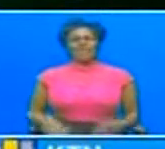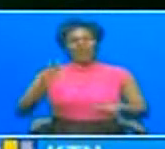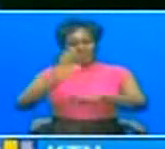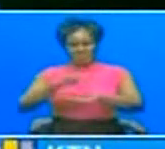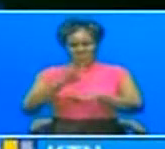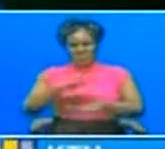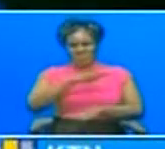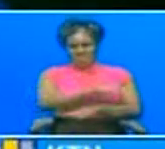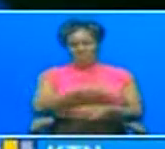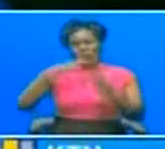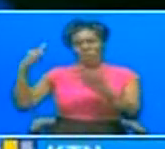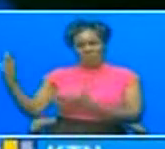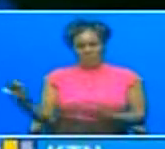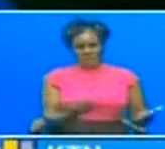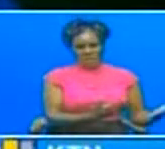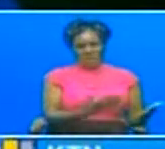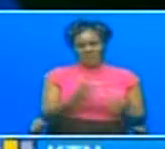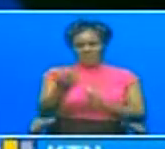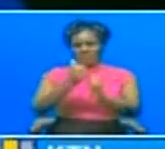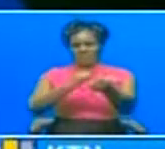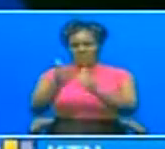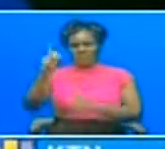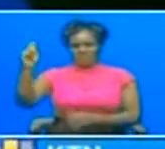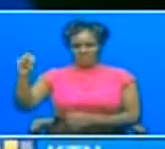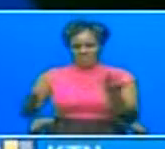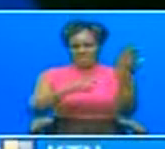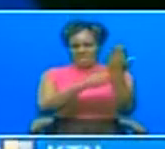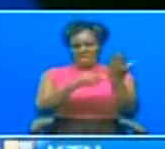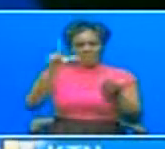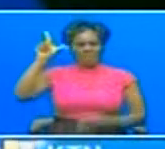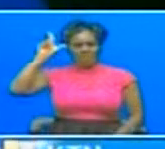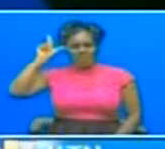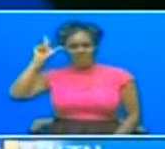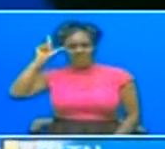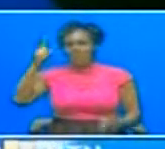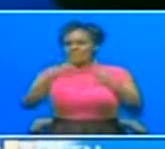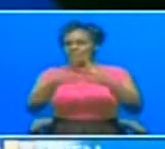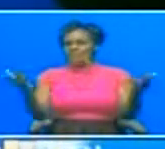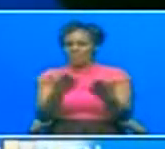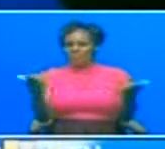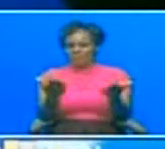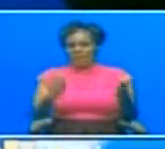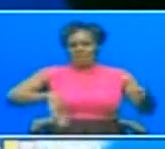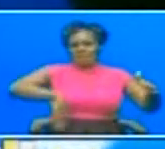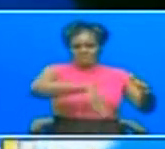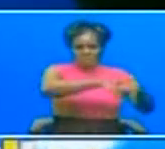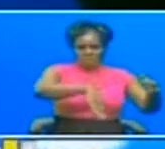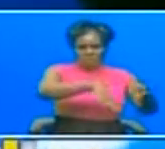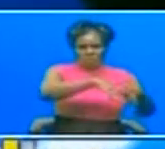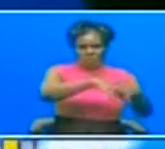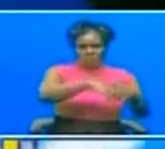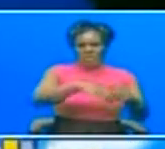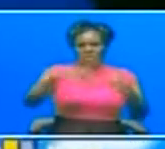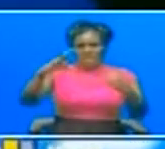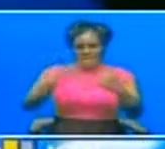Well, very good evening and a warm welcome to tonight's edition of KTN Sports. I'm Lynn Washira, and we kick off the bulletin in Matters Football, where an own goal in